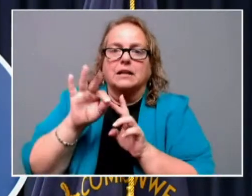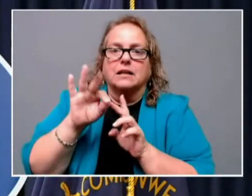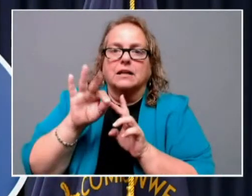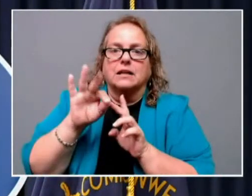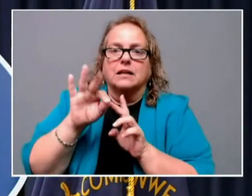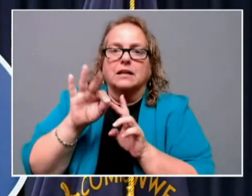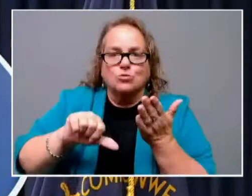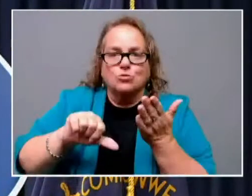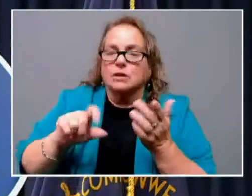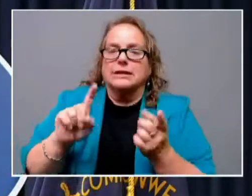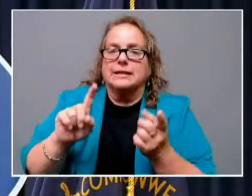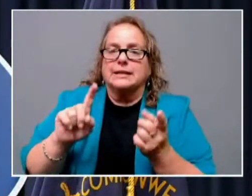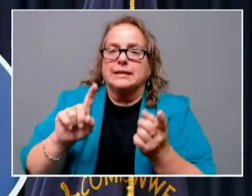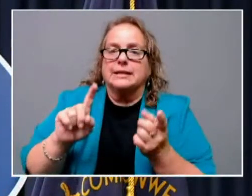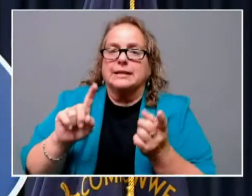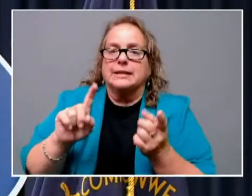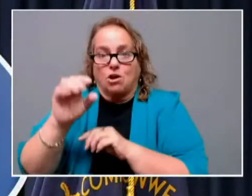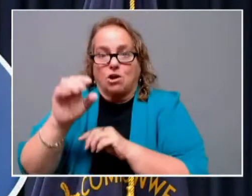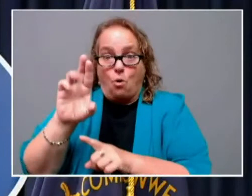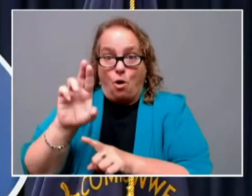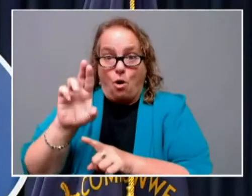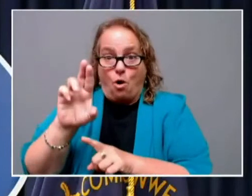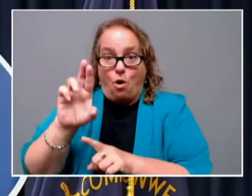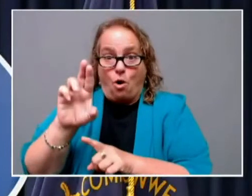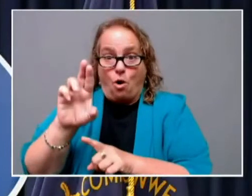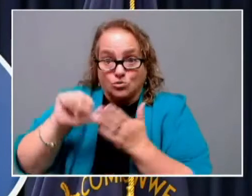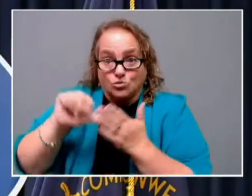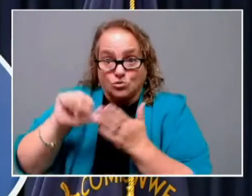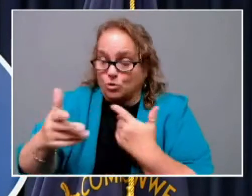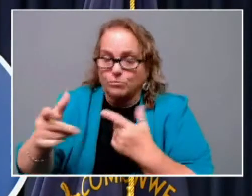them into ICU beds.